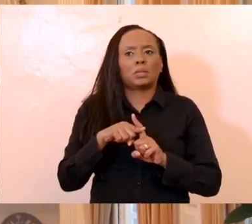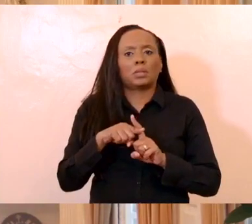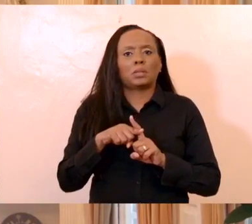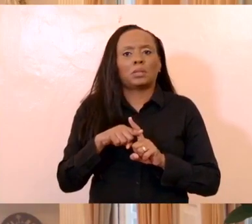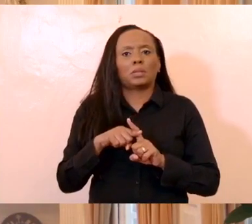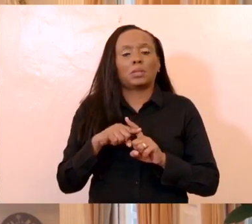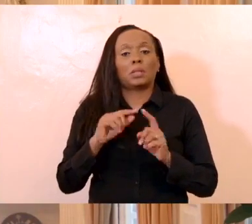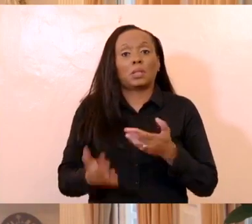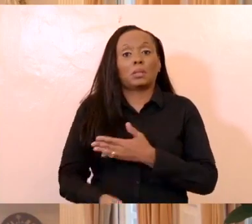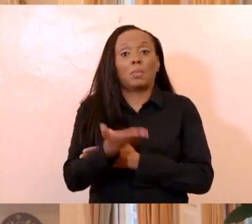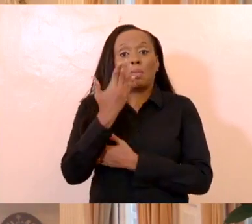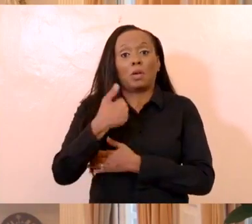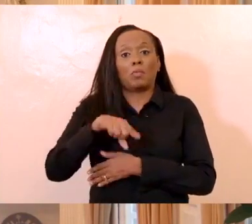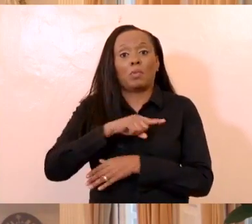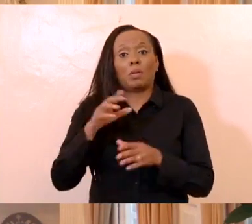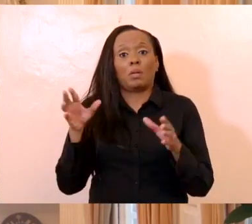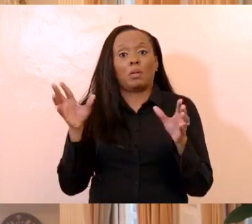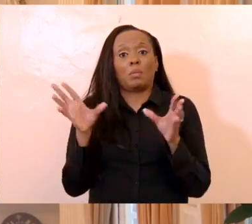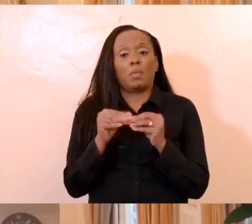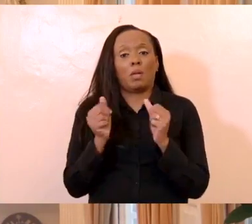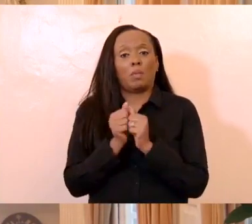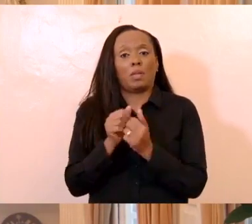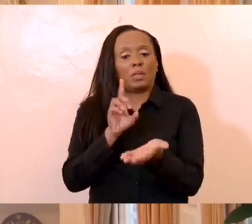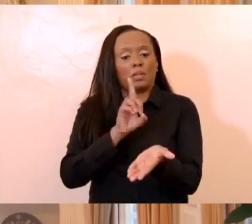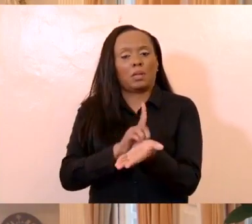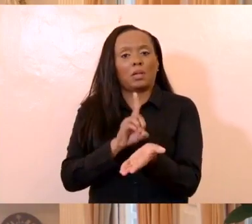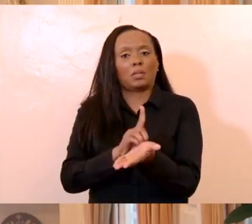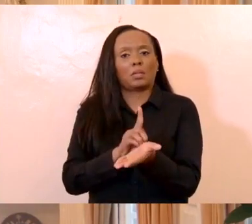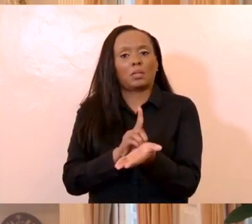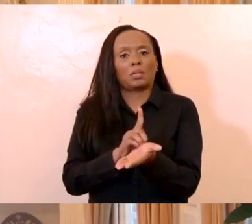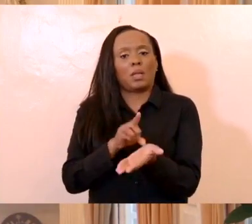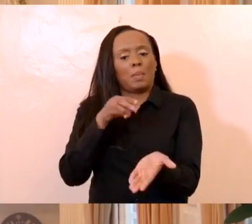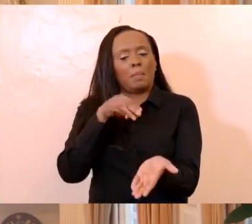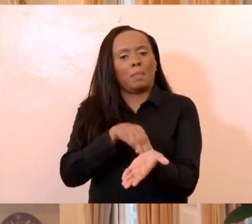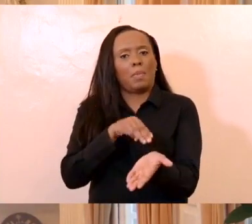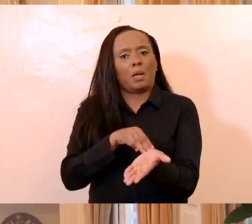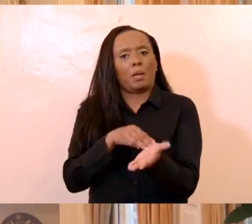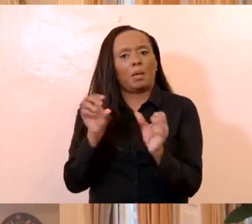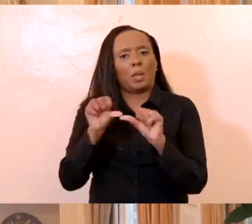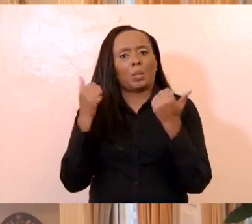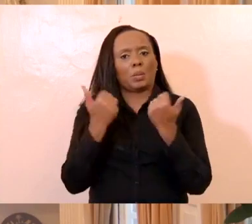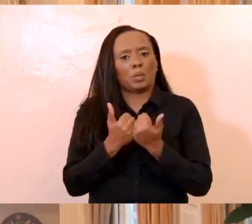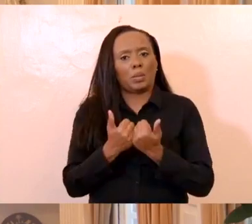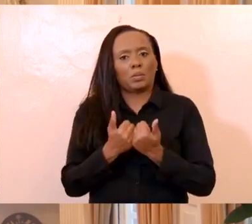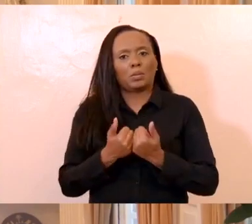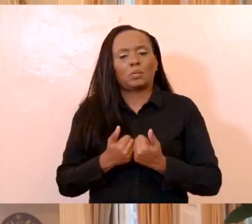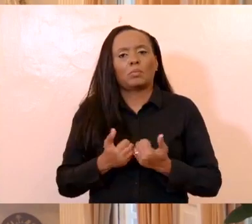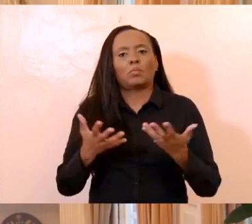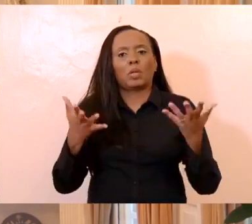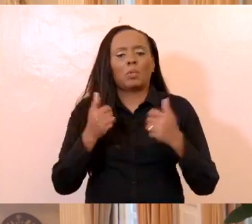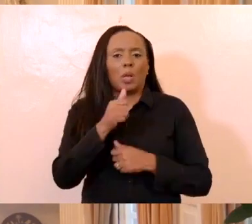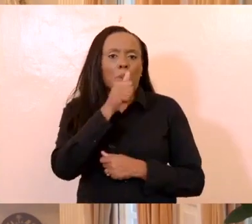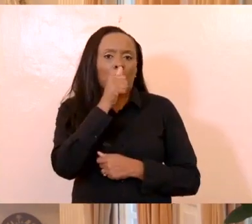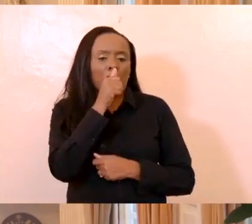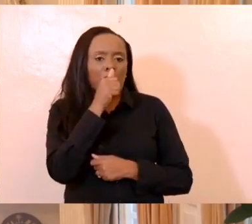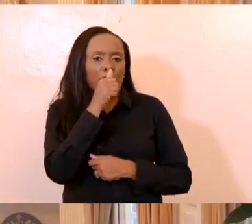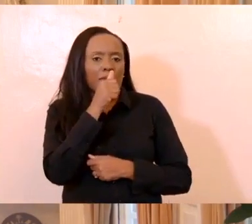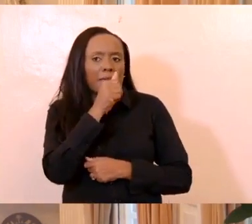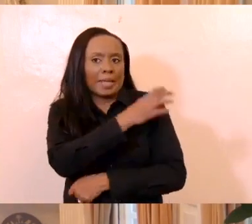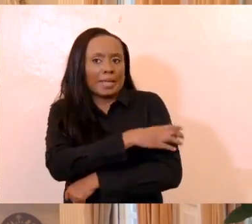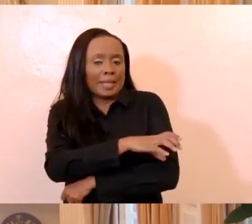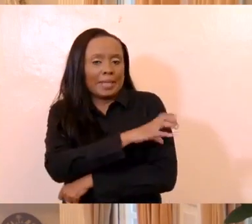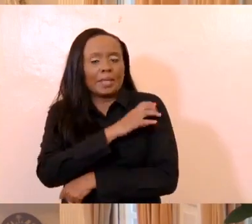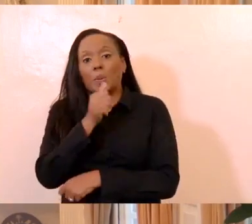Barbados Association of Medical Practitioners in order to discuss the integration of the private sector doctors and clinics in